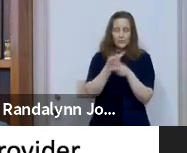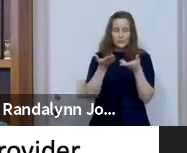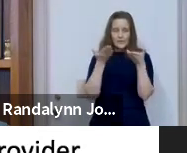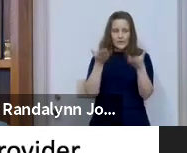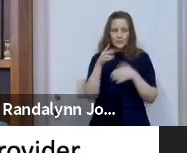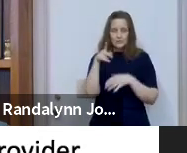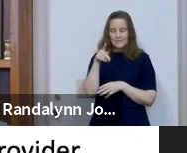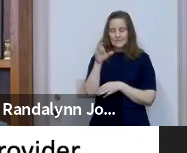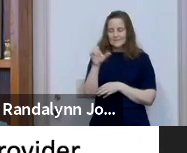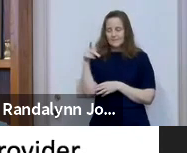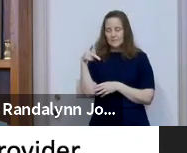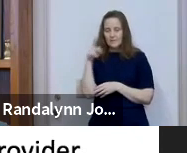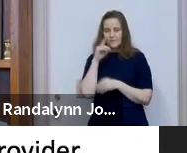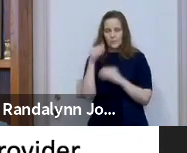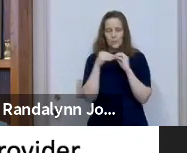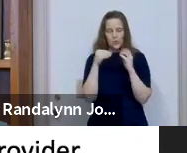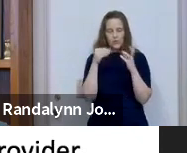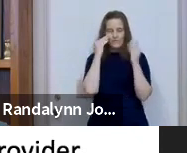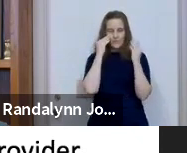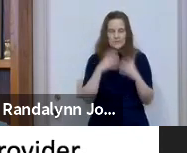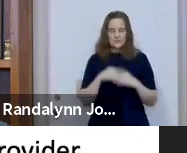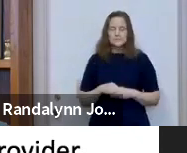for further medical advice.